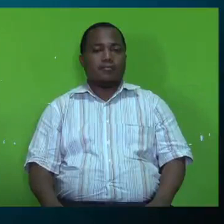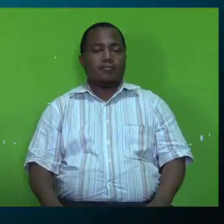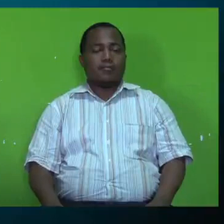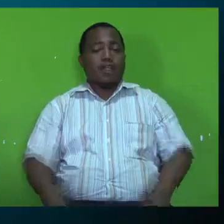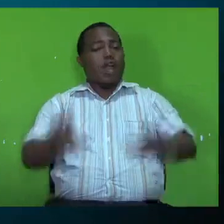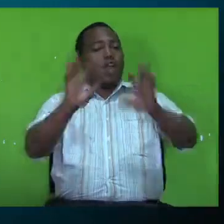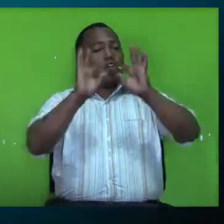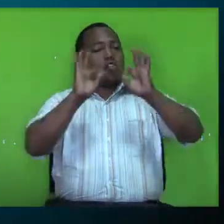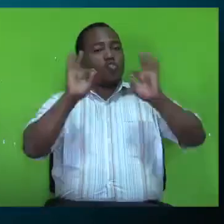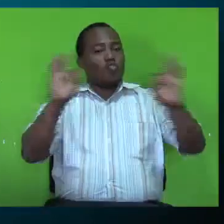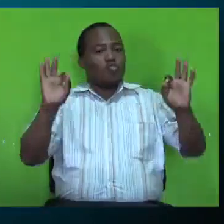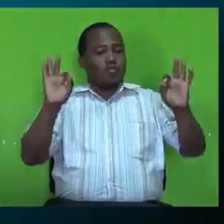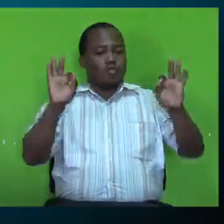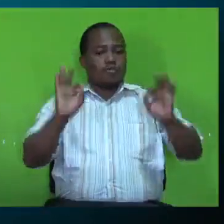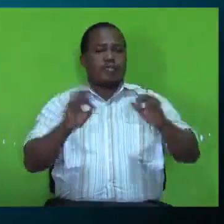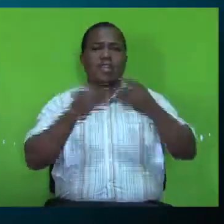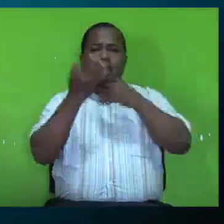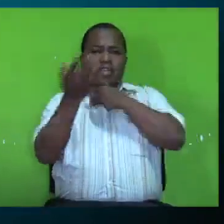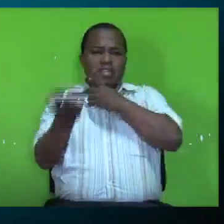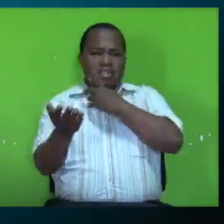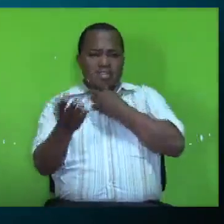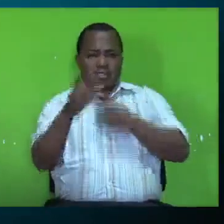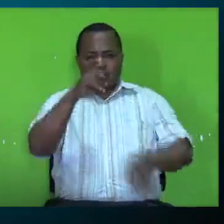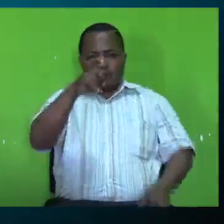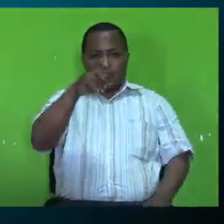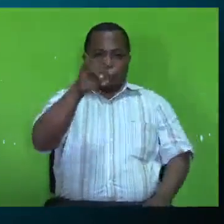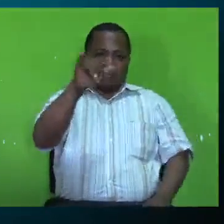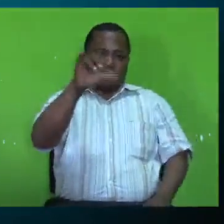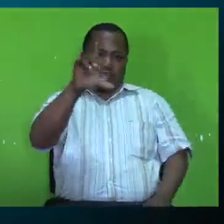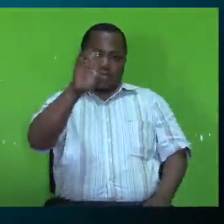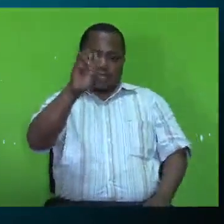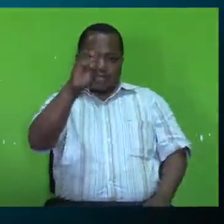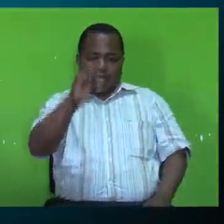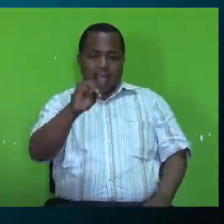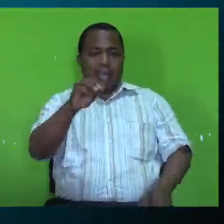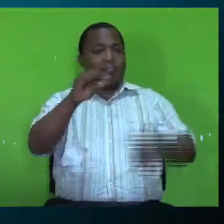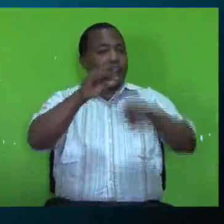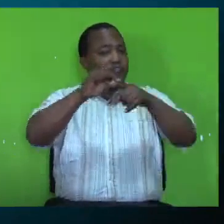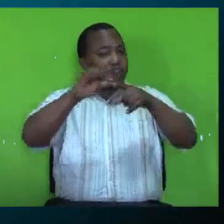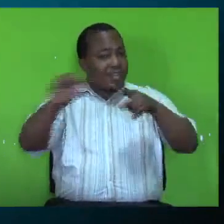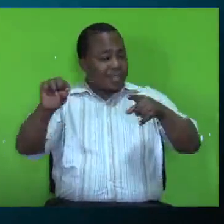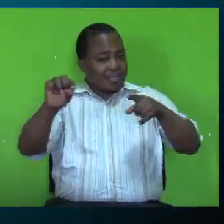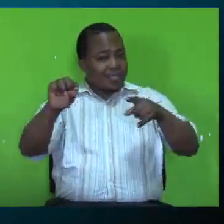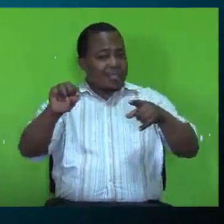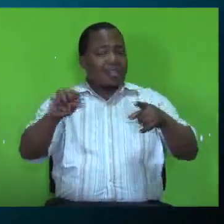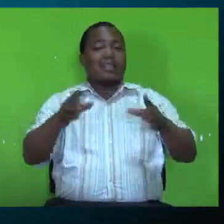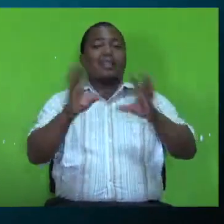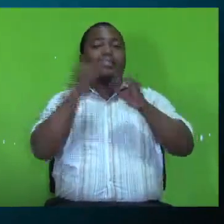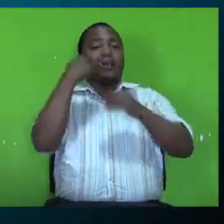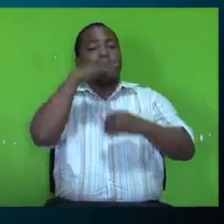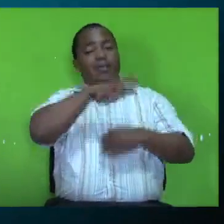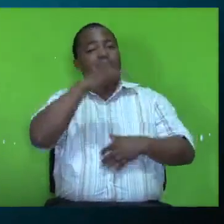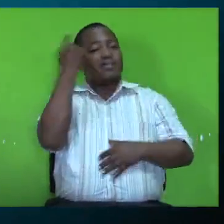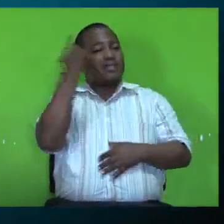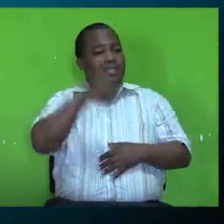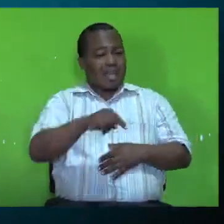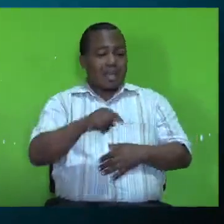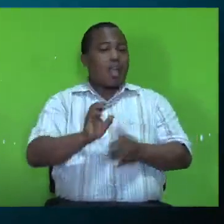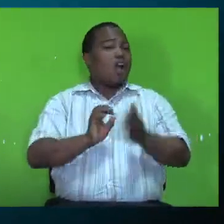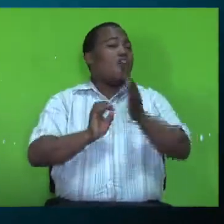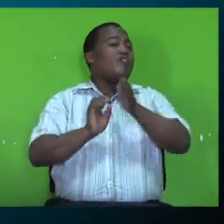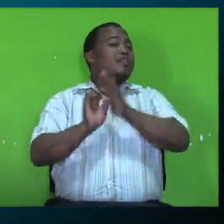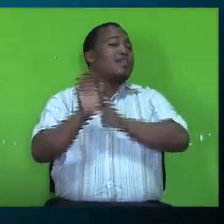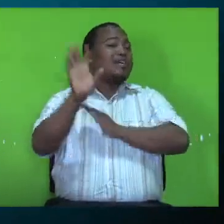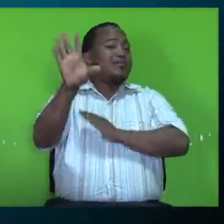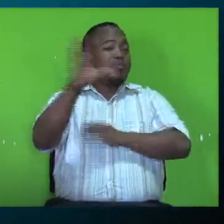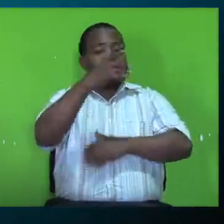Very nice, my dears. It is xylem vessels is the most efficient of